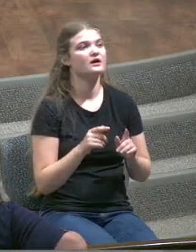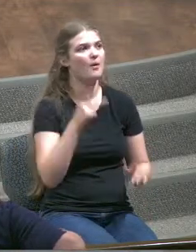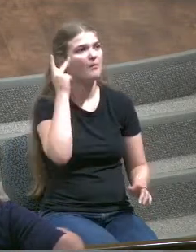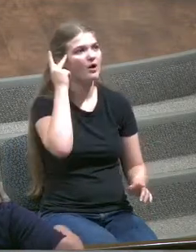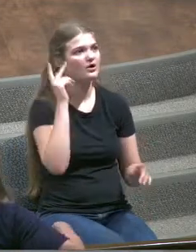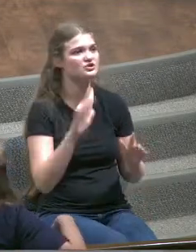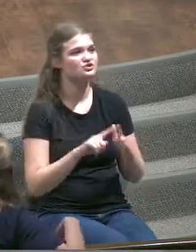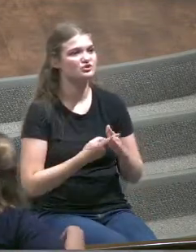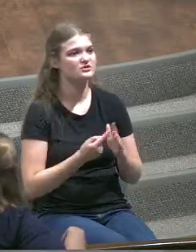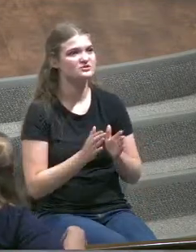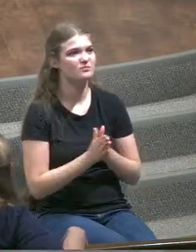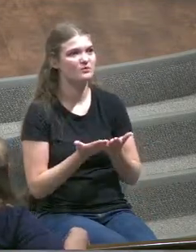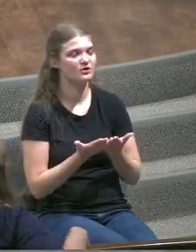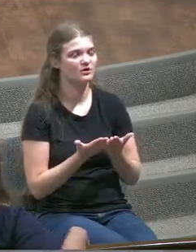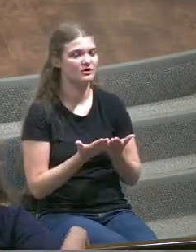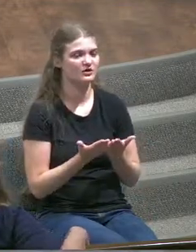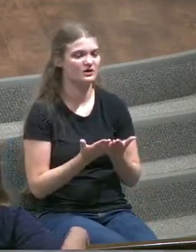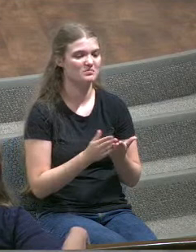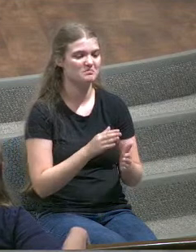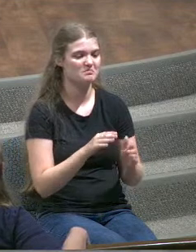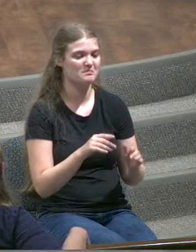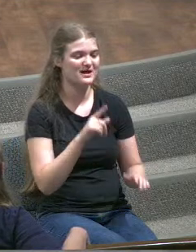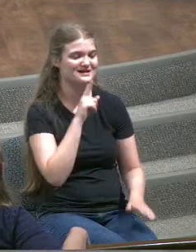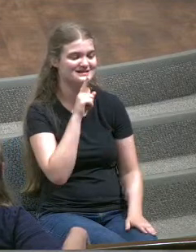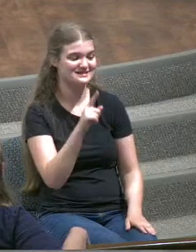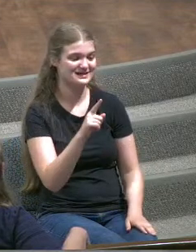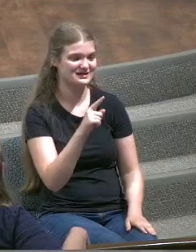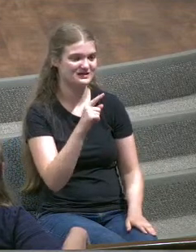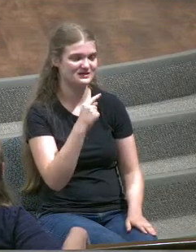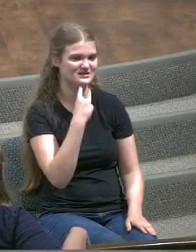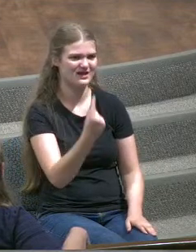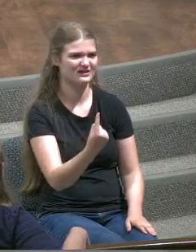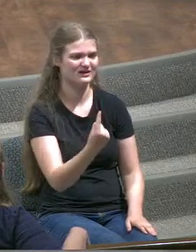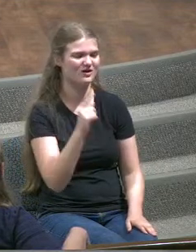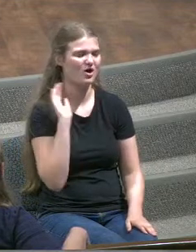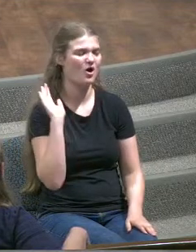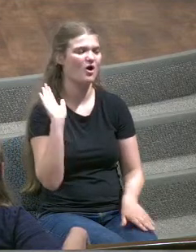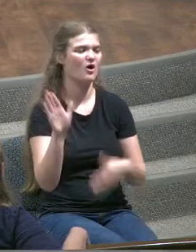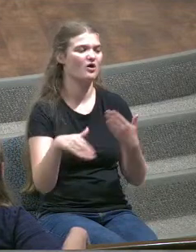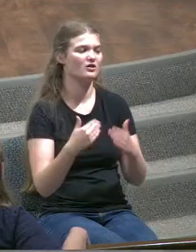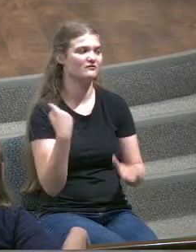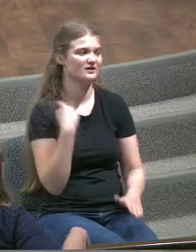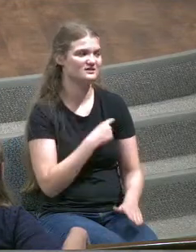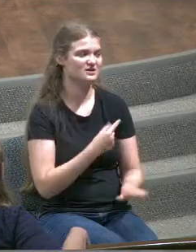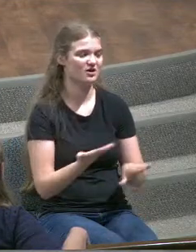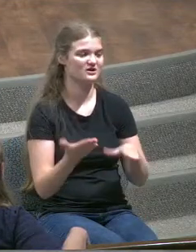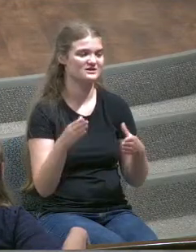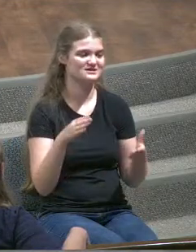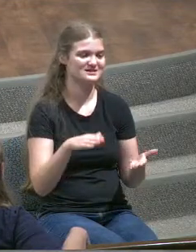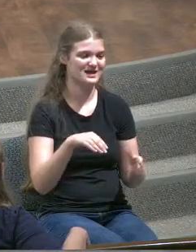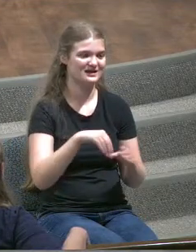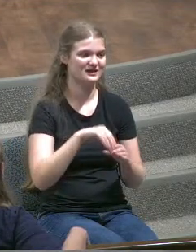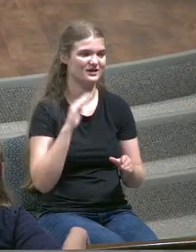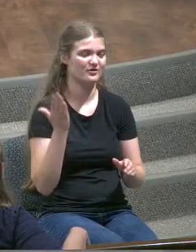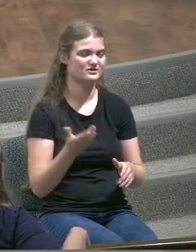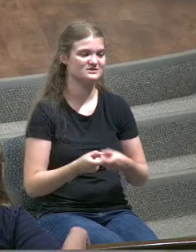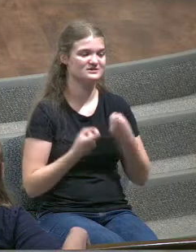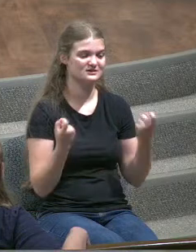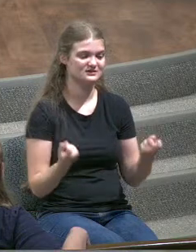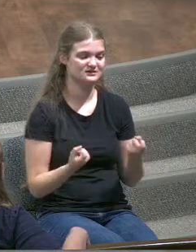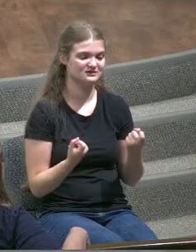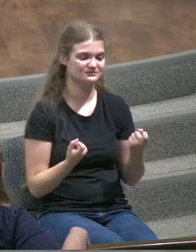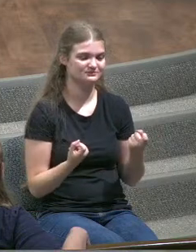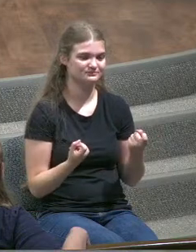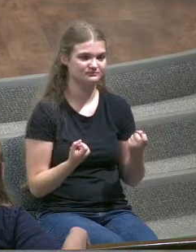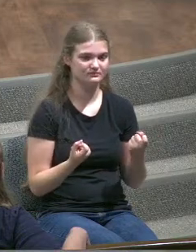chapters telling them, all of us, Gentile first, then Jew, we're all dead in our sins. And when he gets